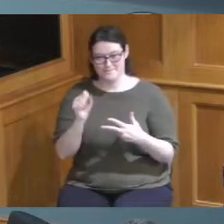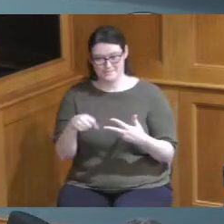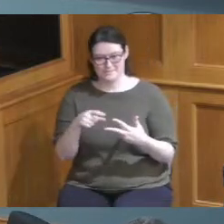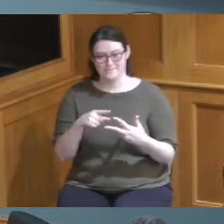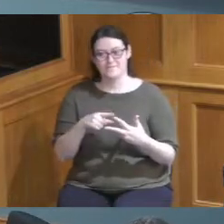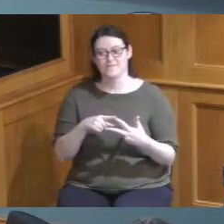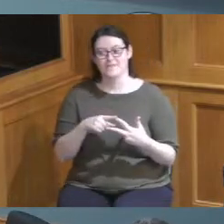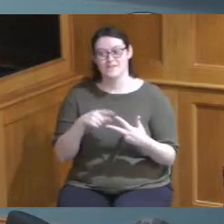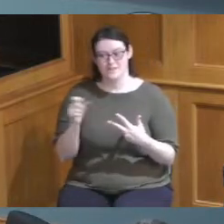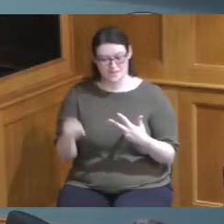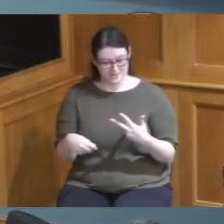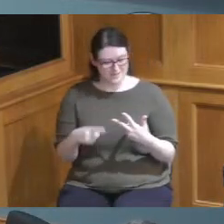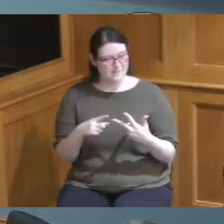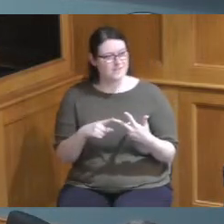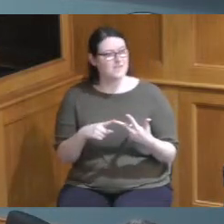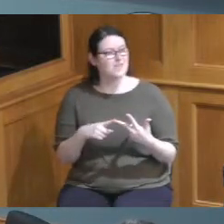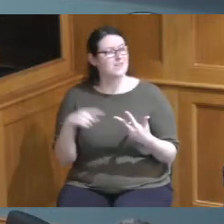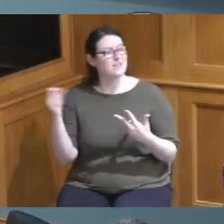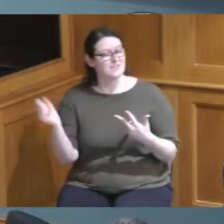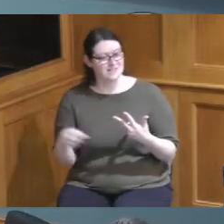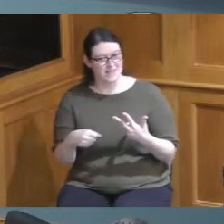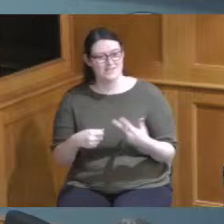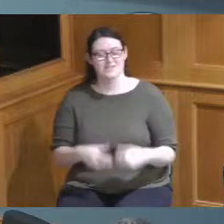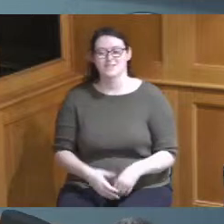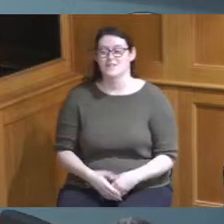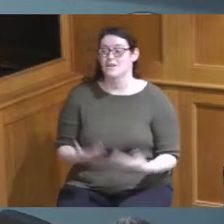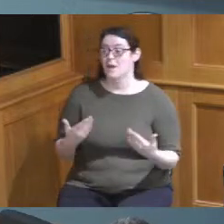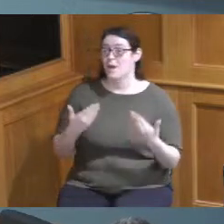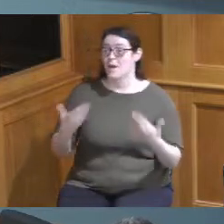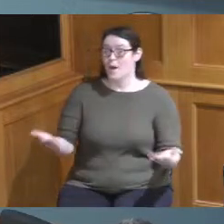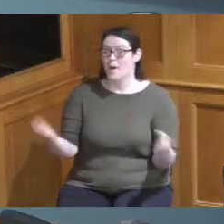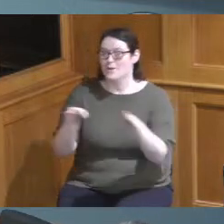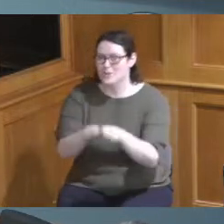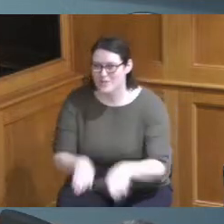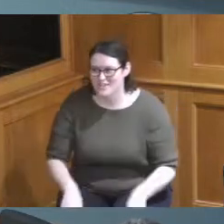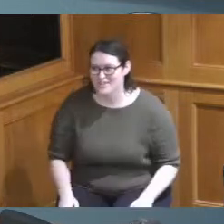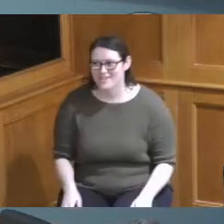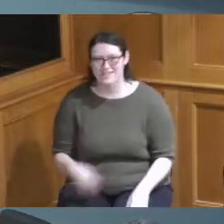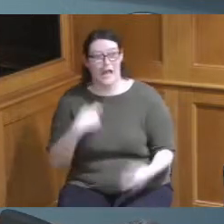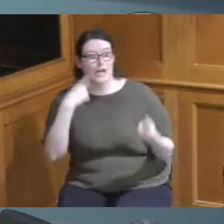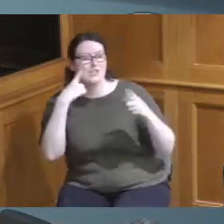Yes. Commissioner Dreehouse? Yes. Commissioner Summer Dumas? Yes. I make a motion to adjourn.